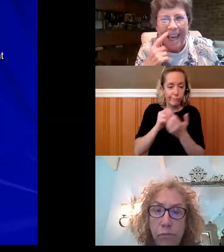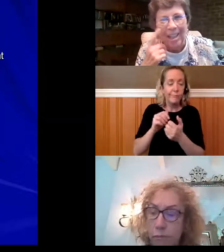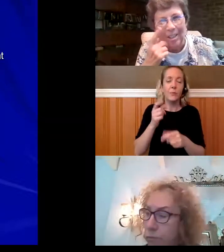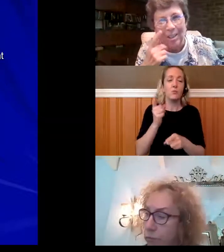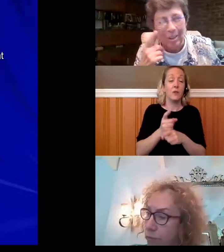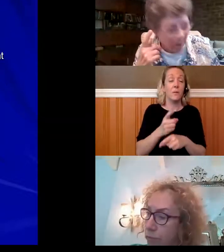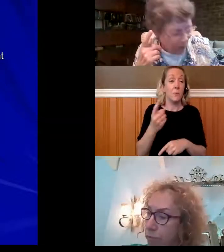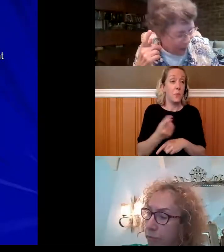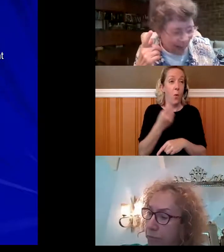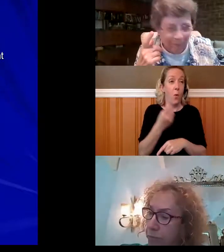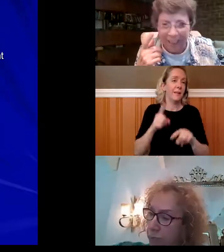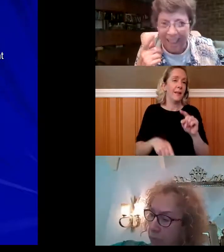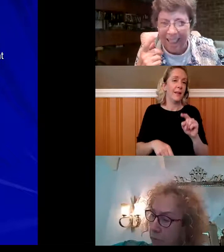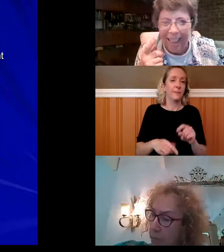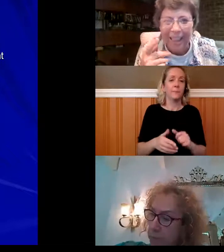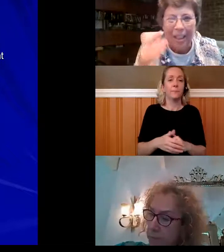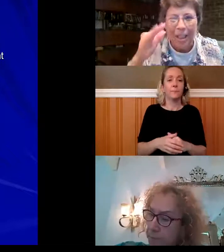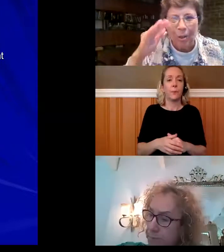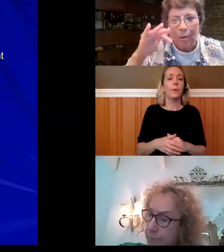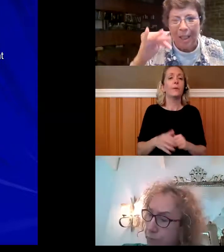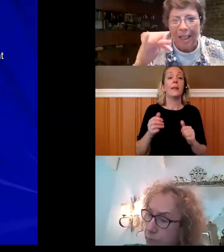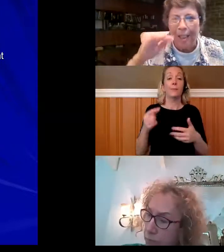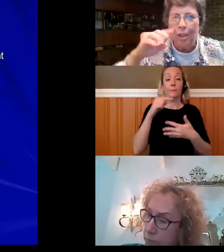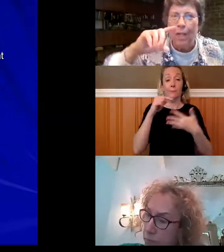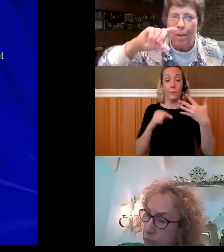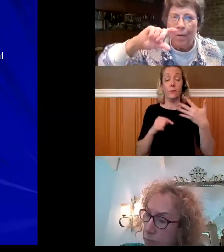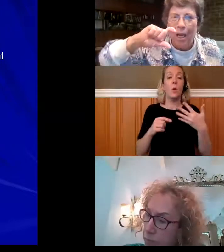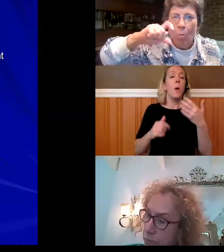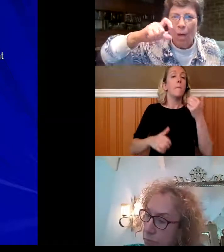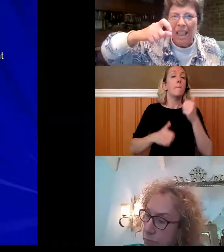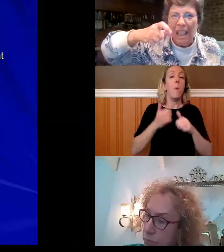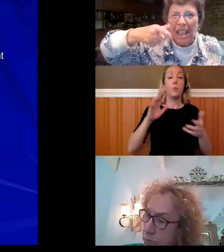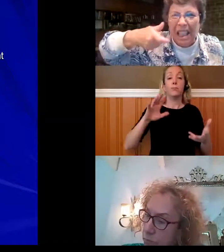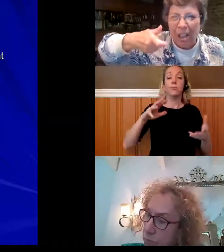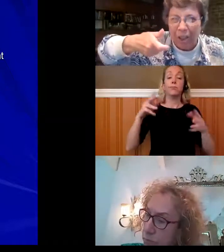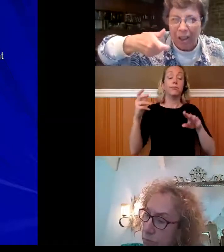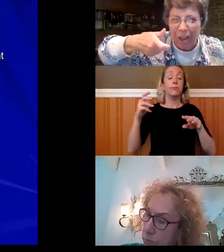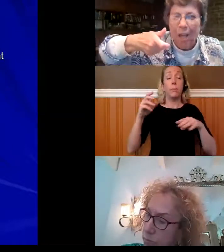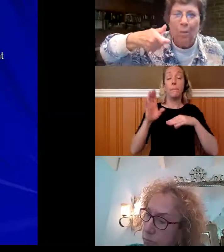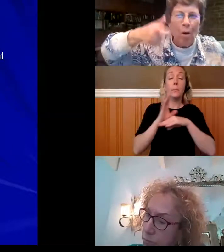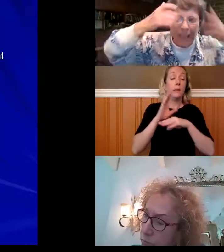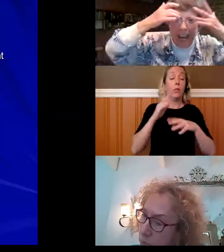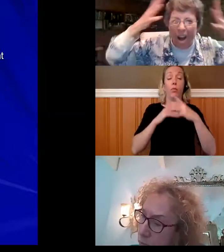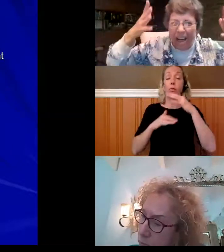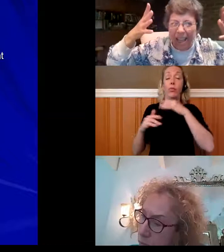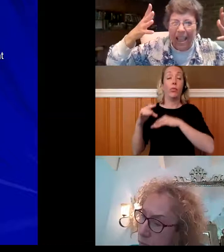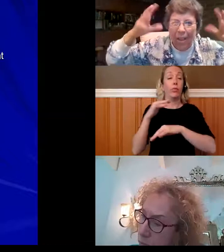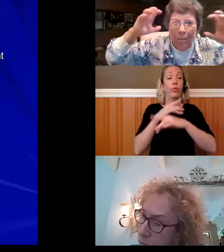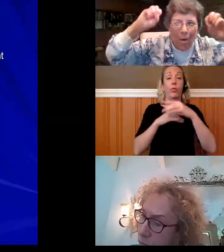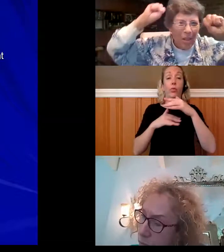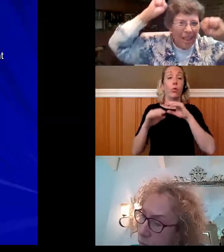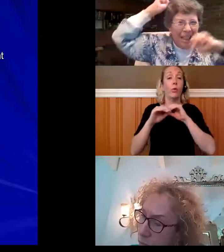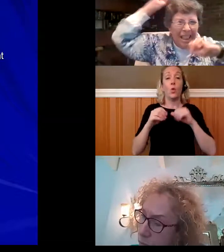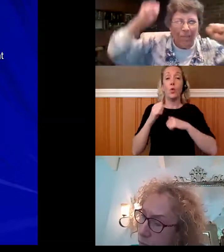go through this list. Let's go the other way. What is the least structured, the most chaotic, the most difficult, where the partners are